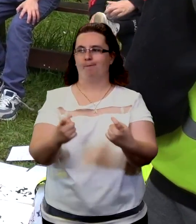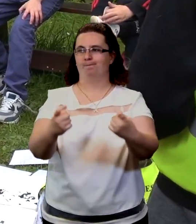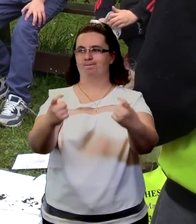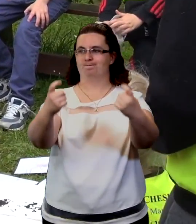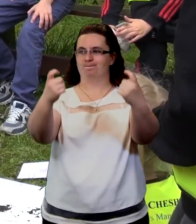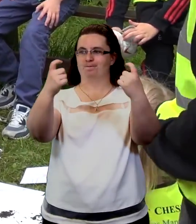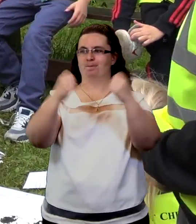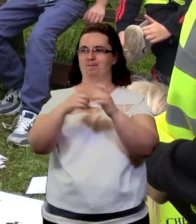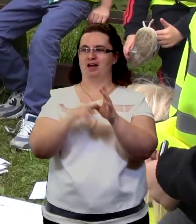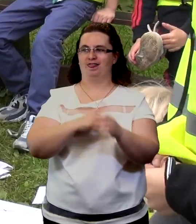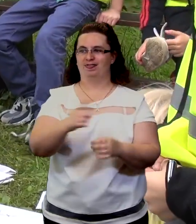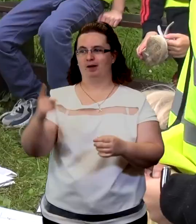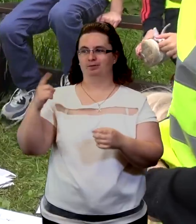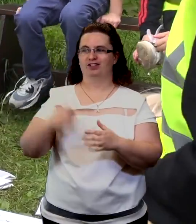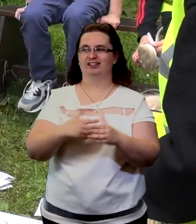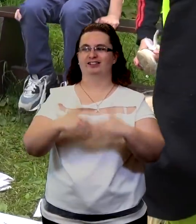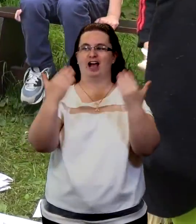poo.